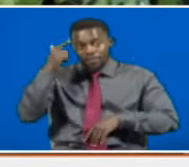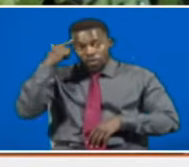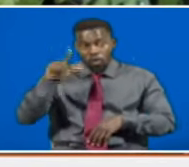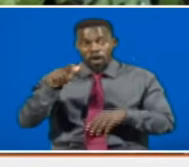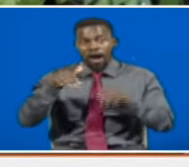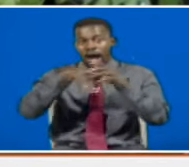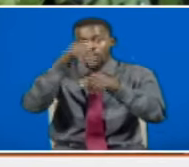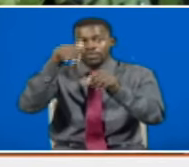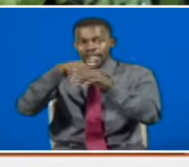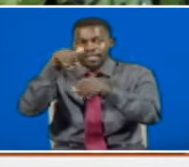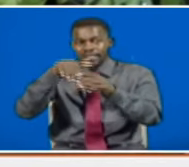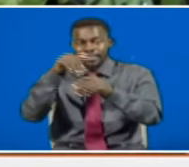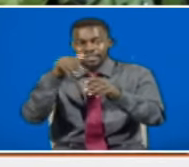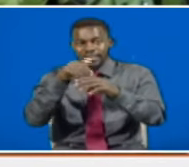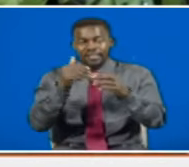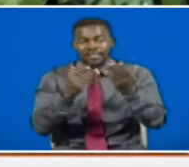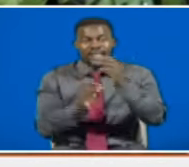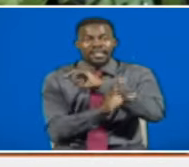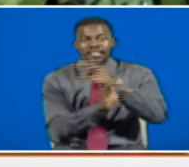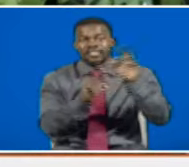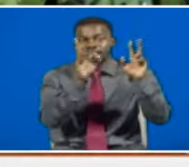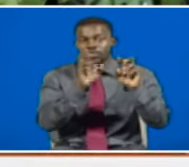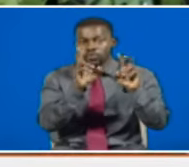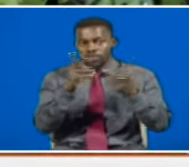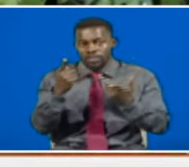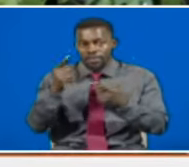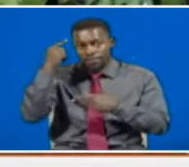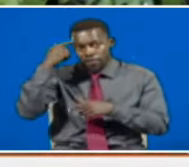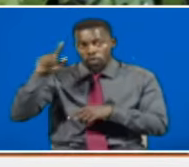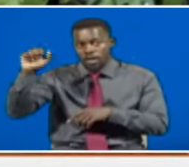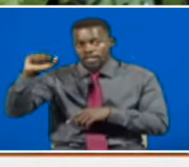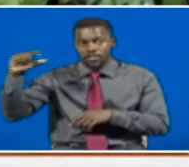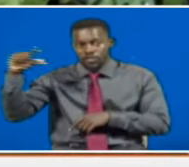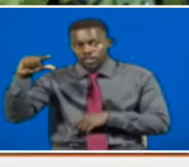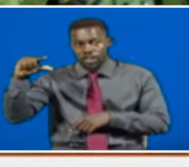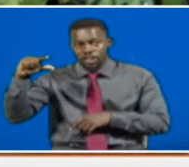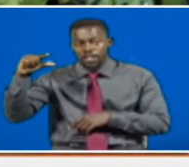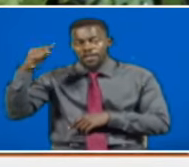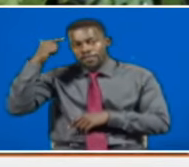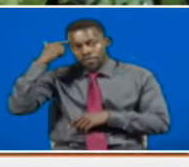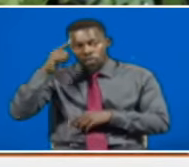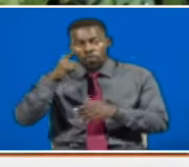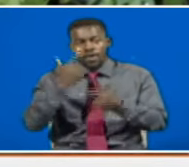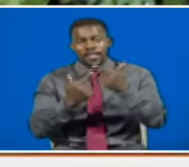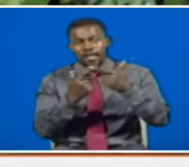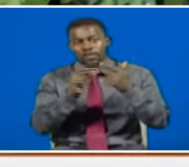Regional Integration, for the position of Secretary General of the Commonwealth for the period